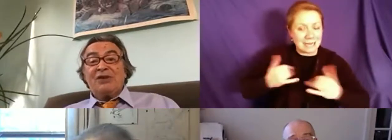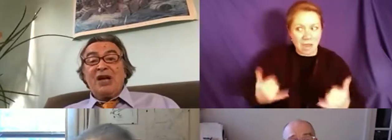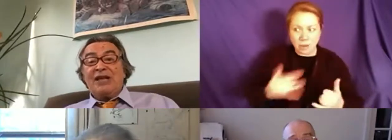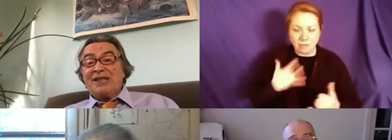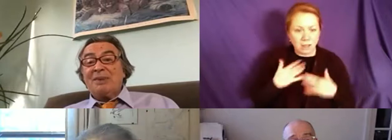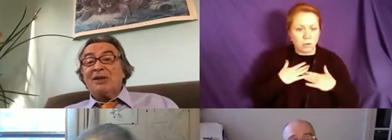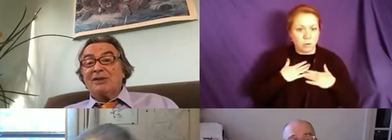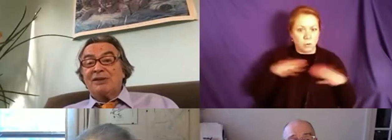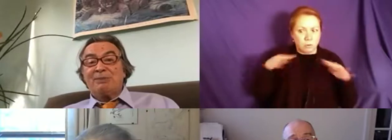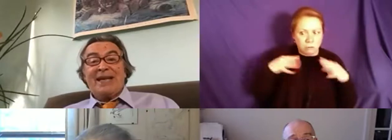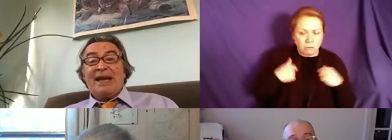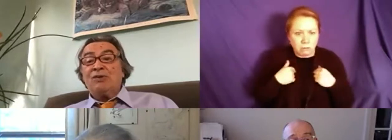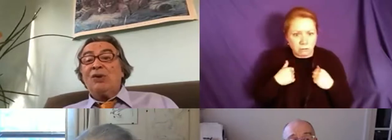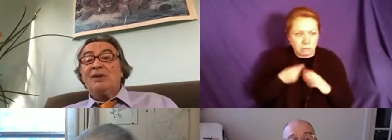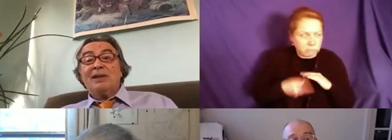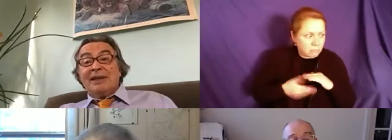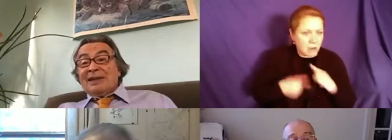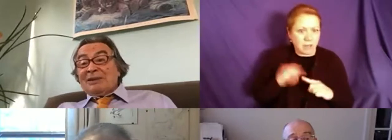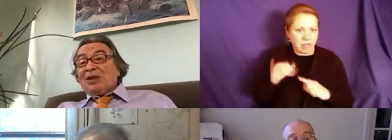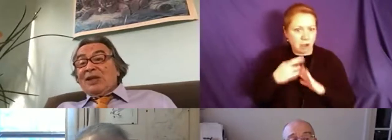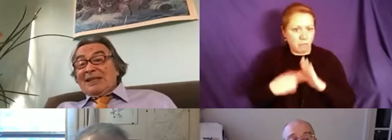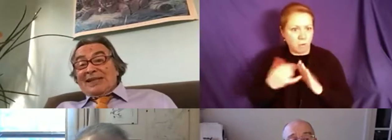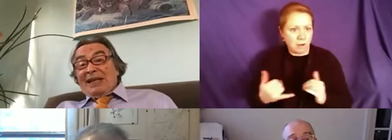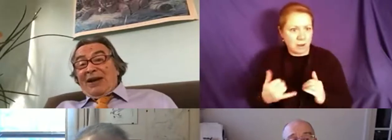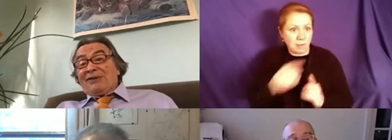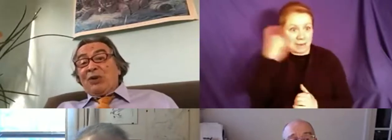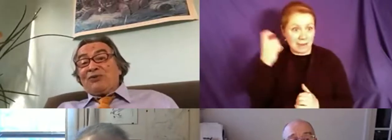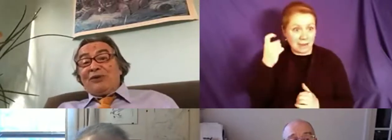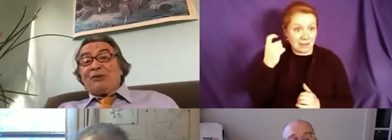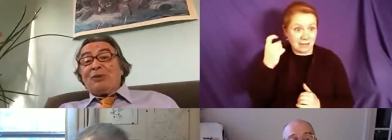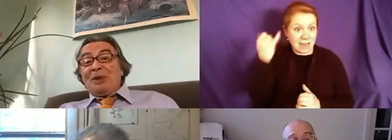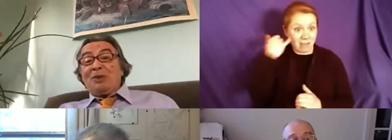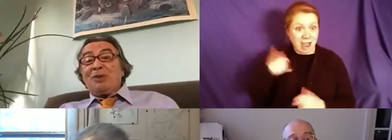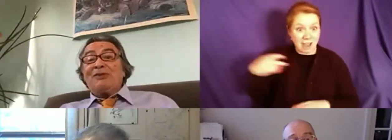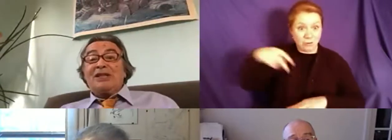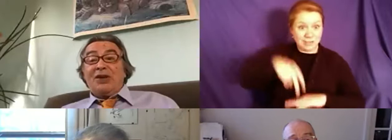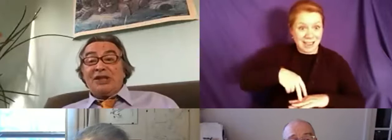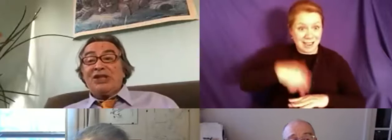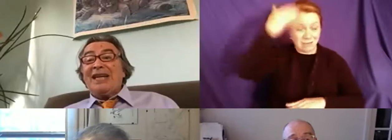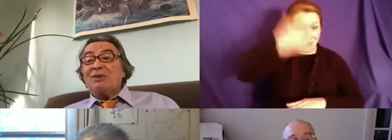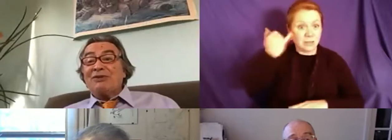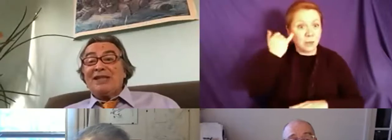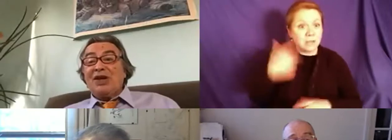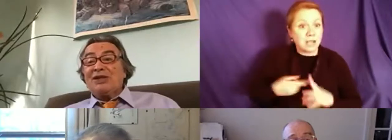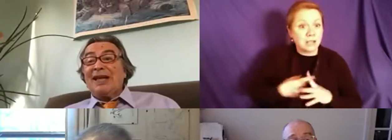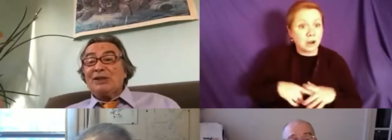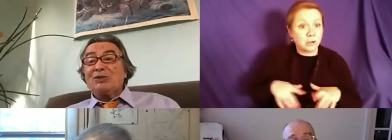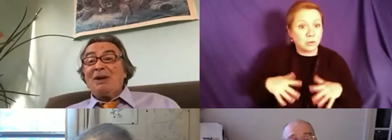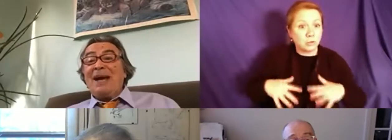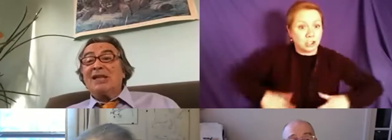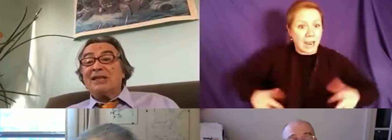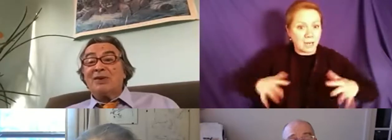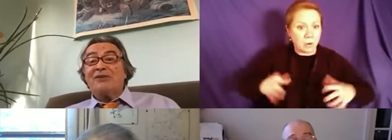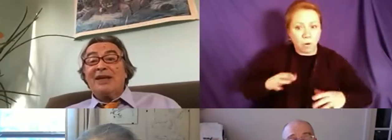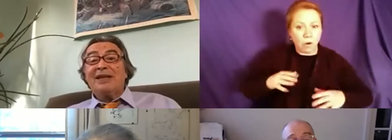more self-conscious about playing that role. Because it's like, if I have to go in front of a room of people, what if I start to shake? What if I start to like lose